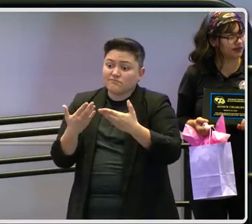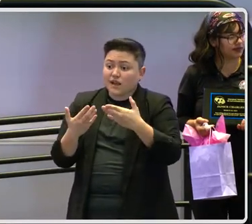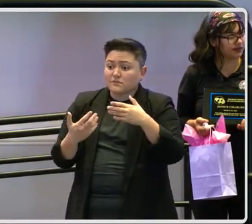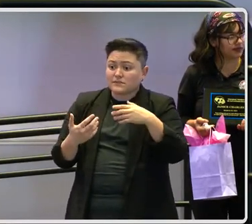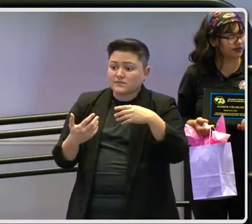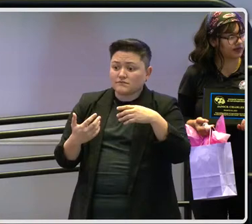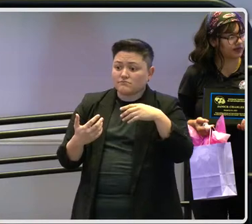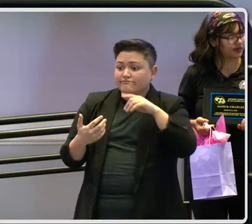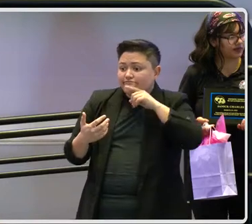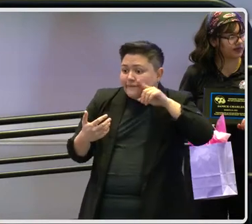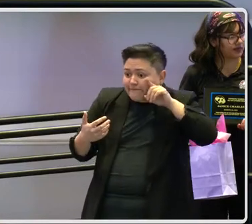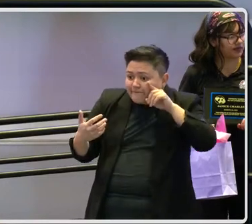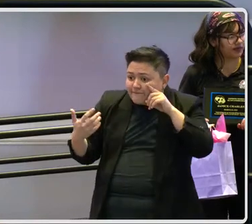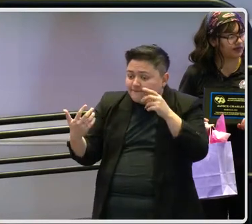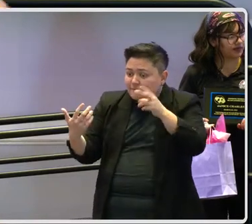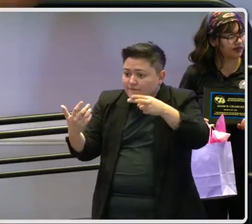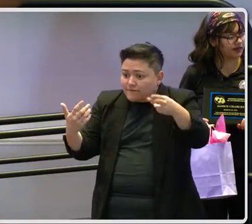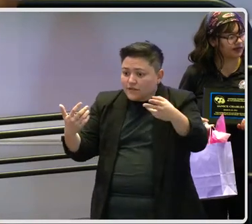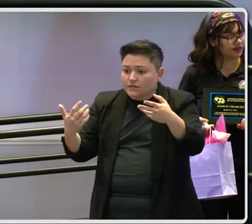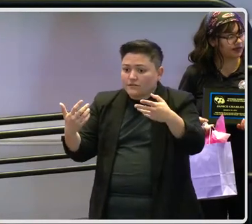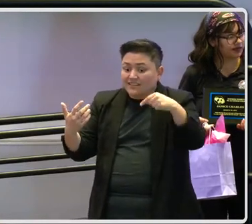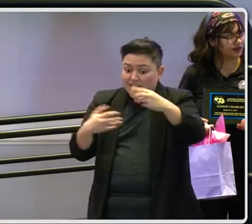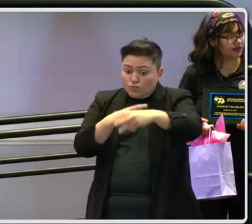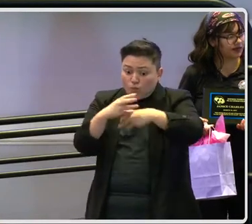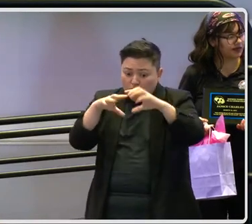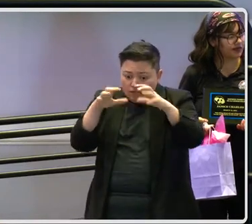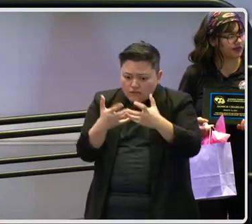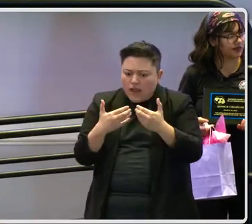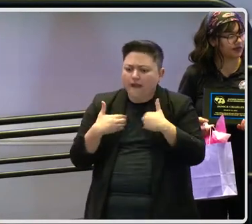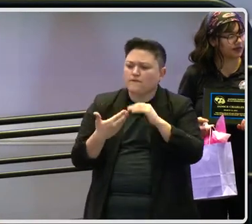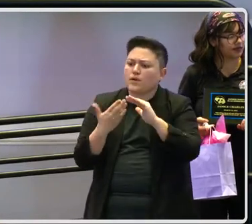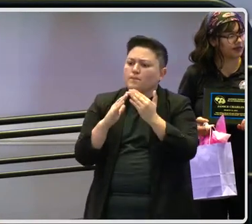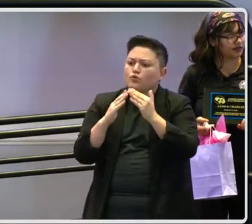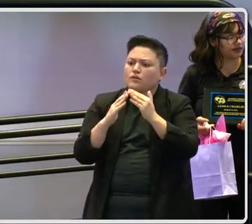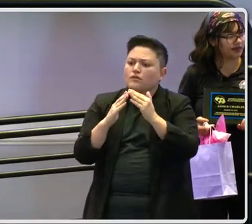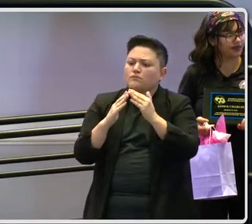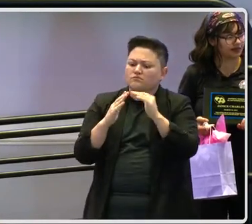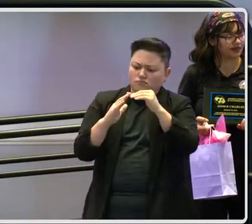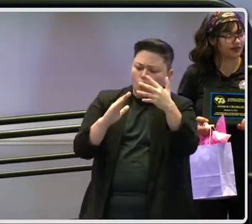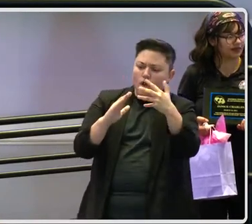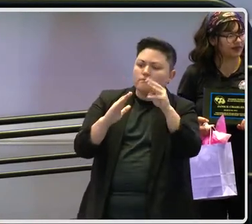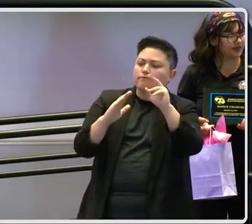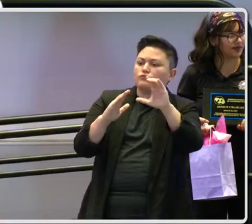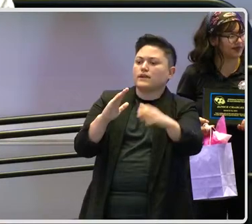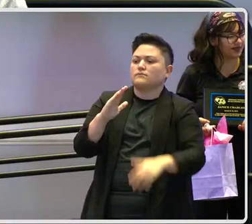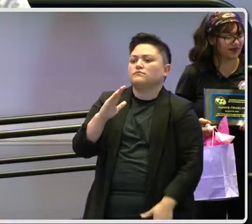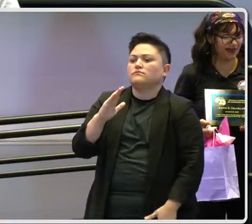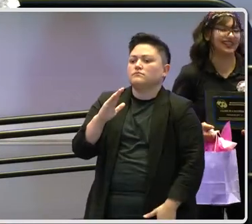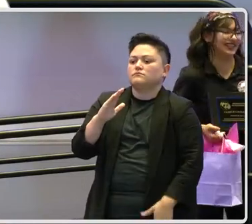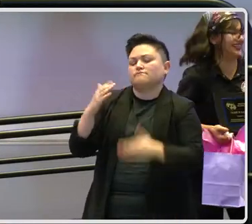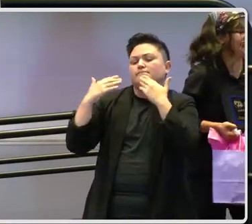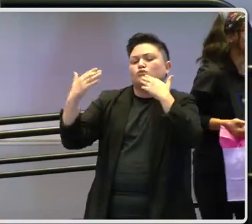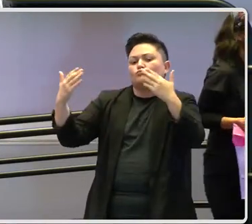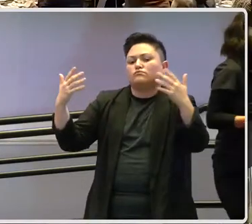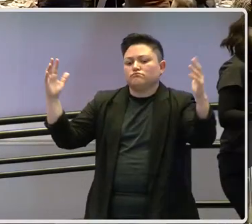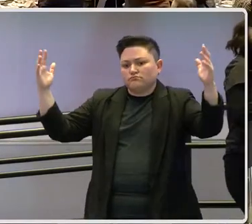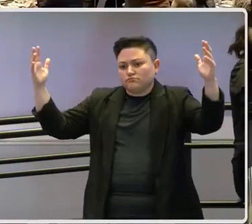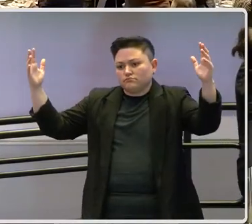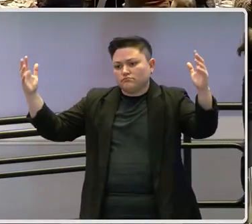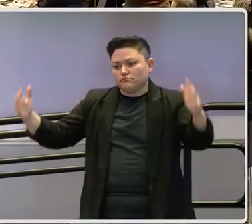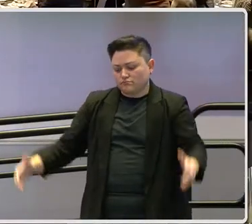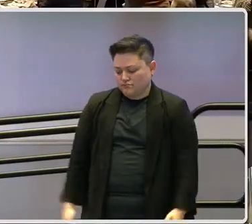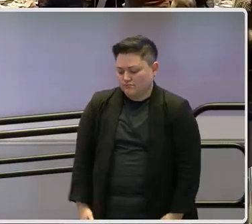impaired. This world, there's always a community, and that community is Mt. San Antonio College. Thank you.